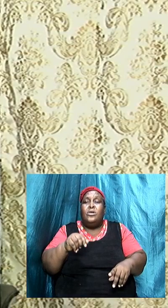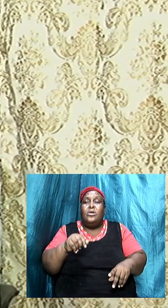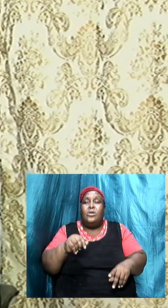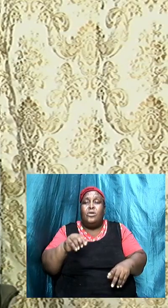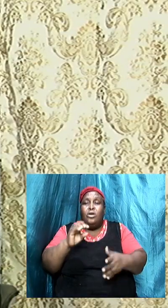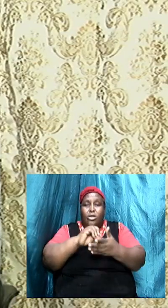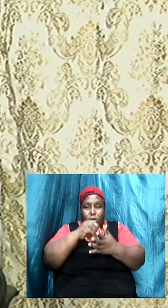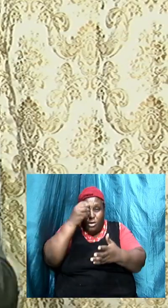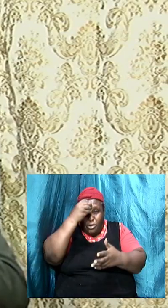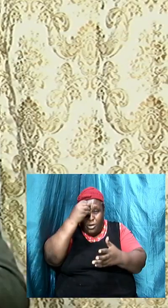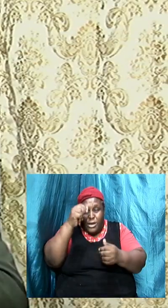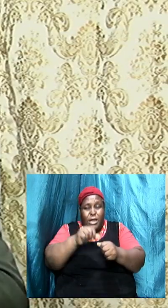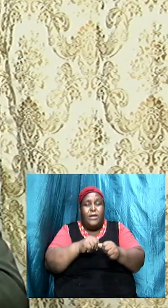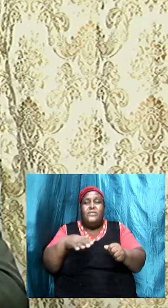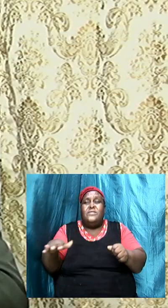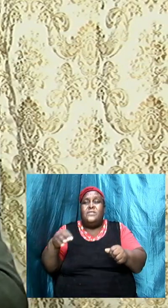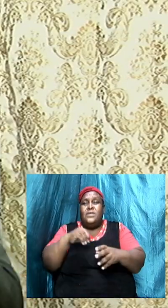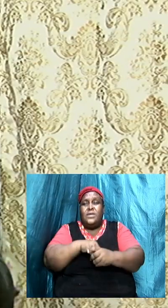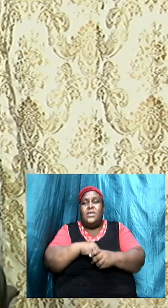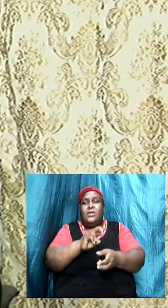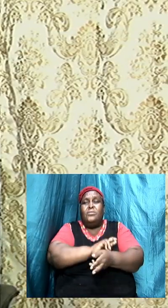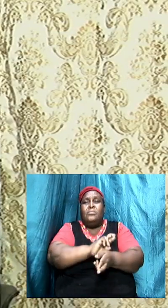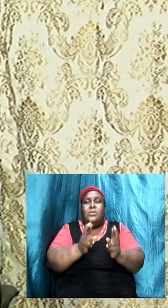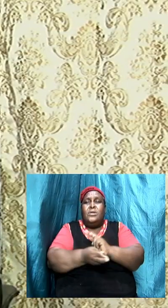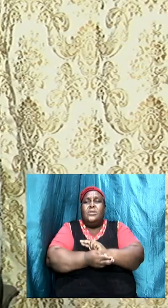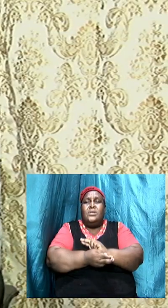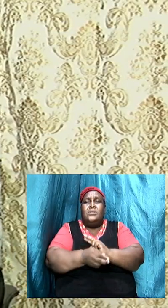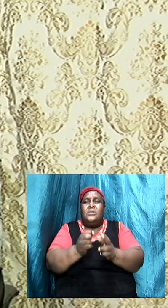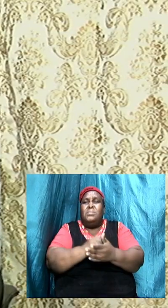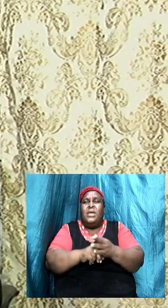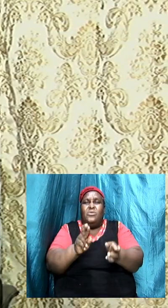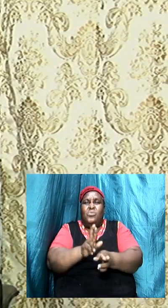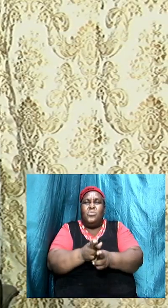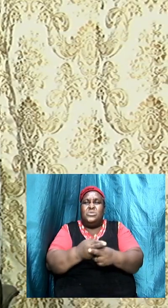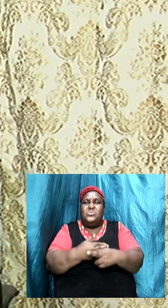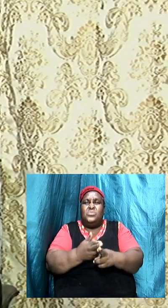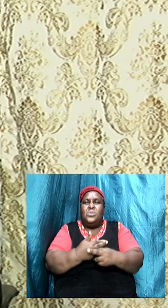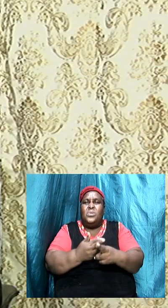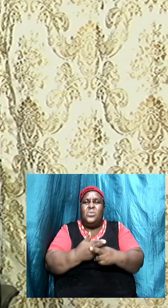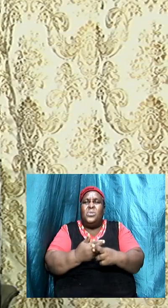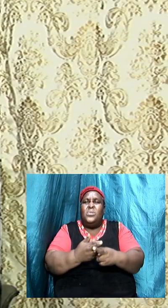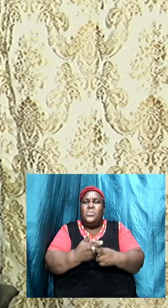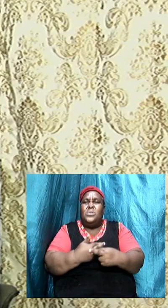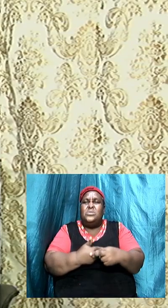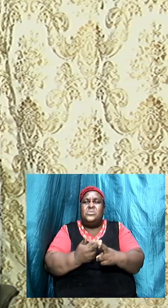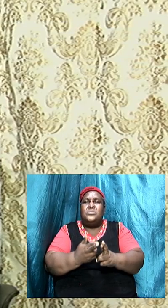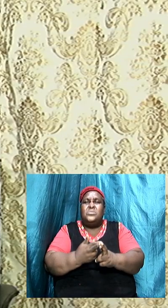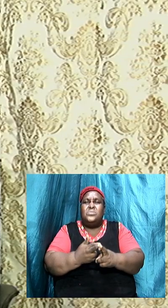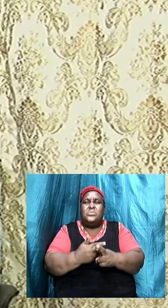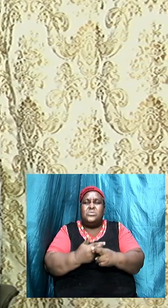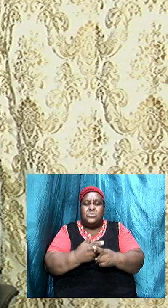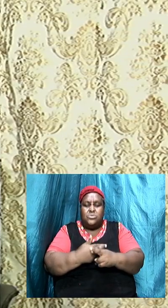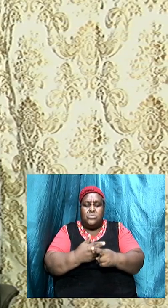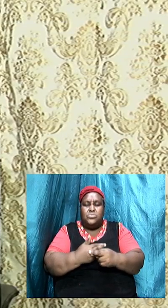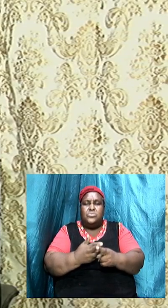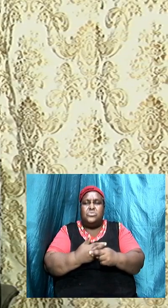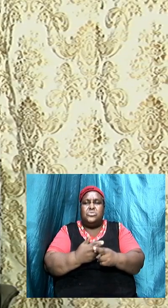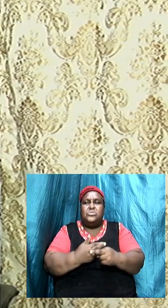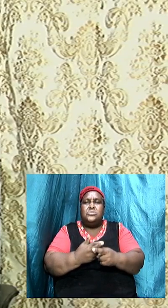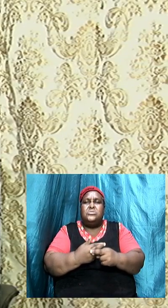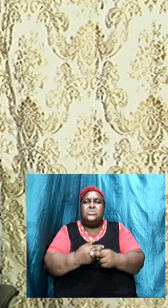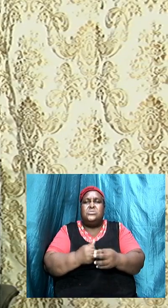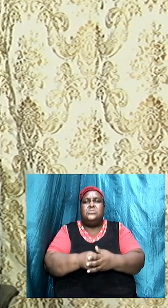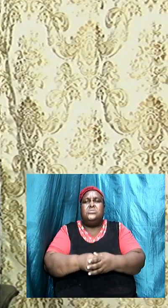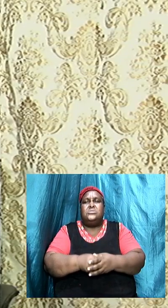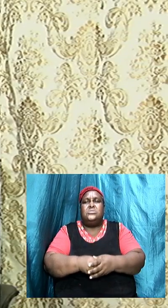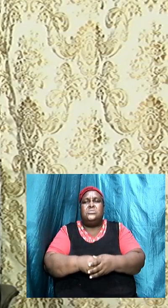something like restitution. Because some people don't understand how important restitution is as it pertains